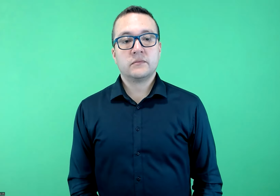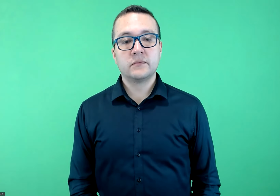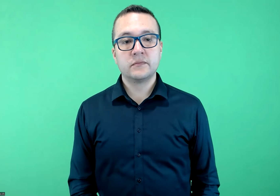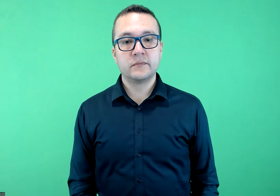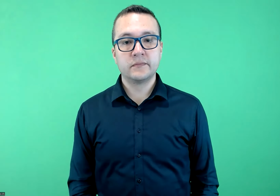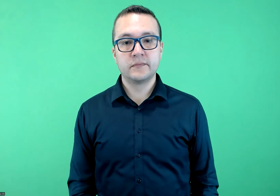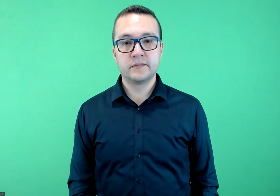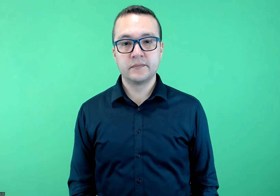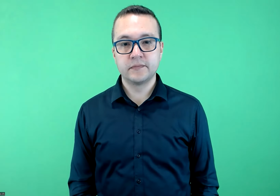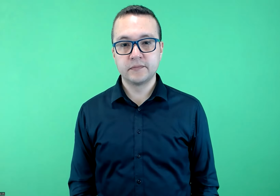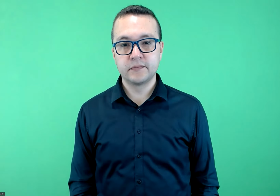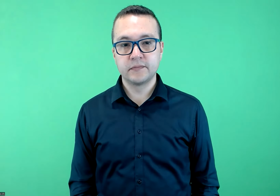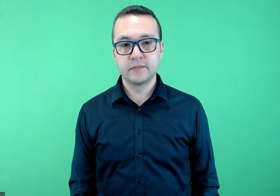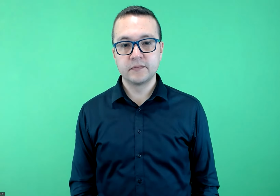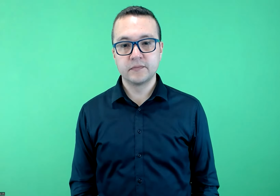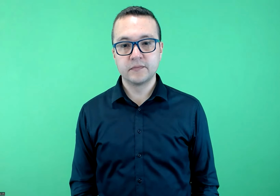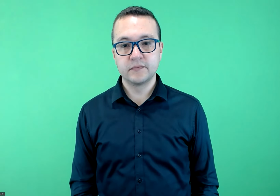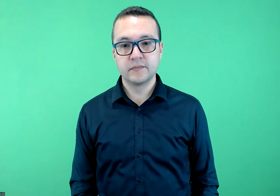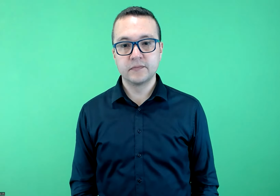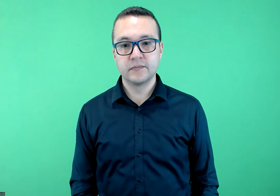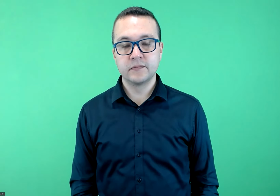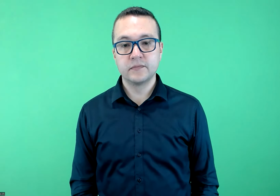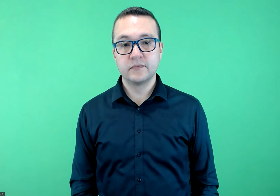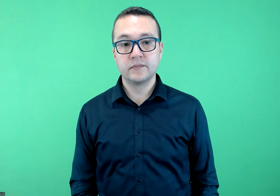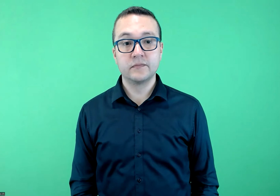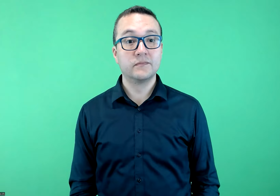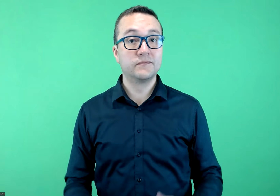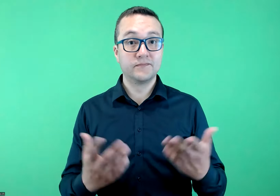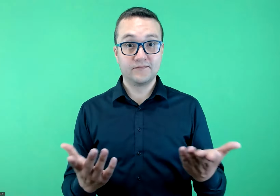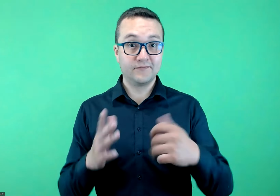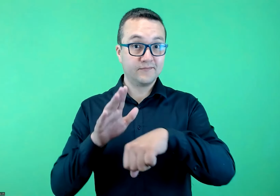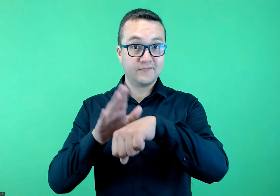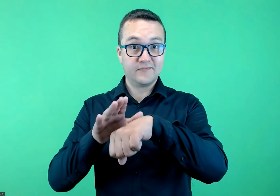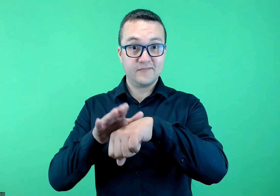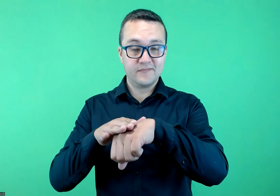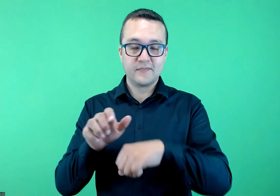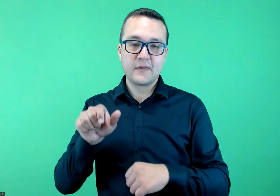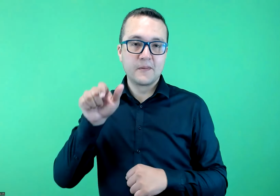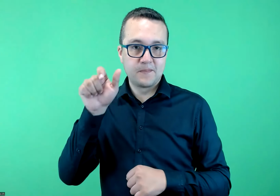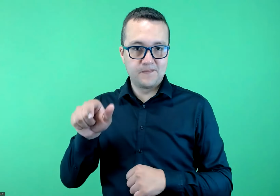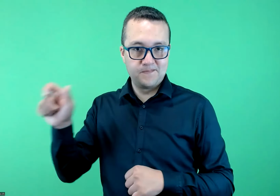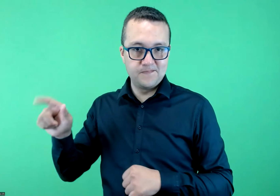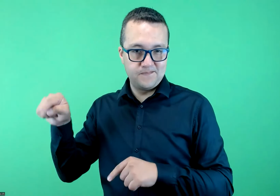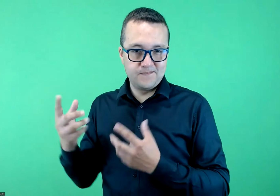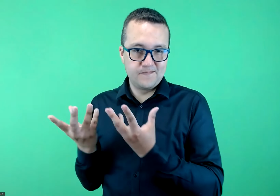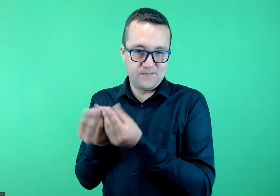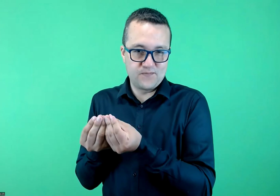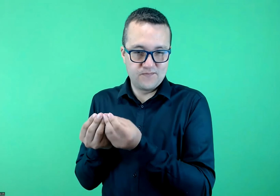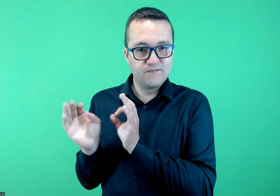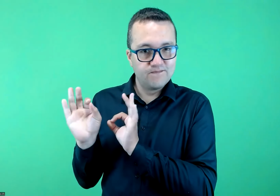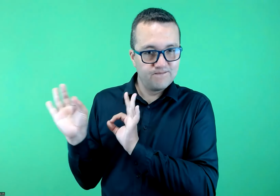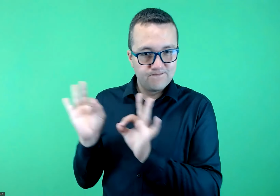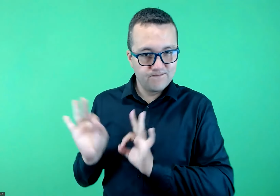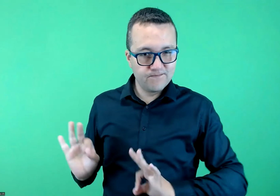Bien, colegas, asegurarle que detrás de pantalla están nuestros colegas también acompañando en la organización de Behind este the seminario. scenes, we also have